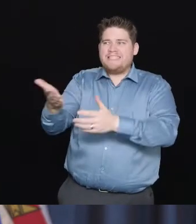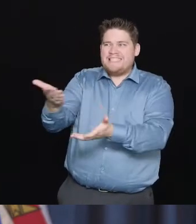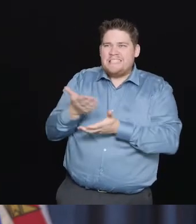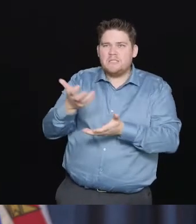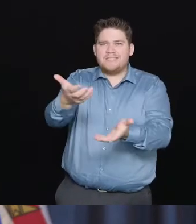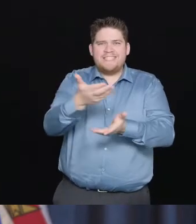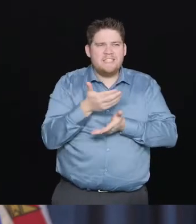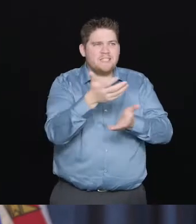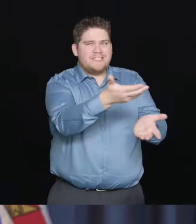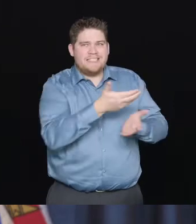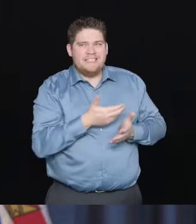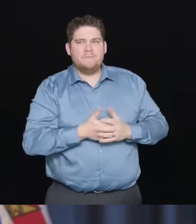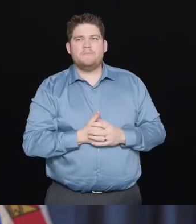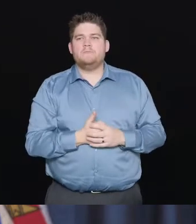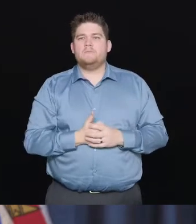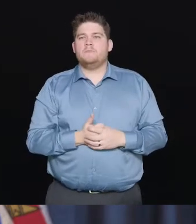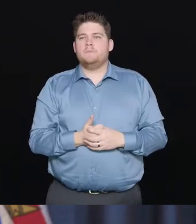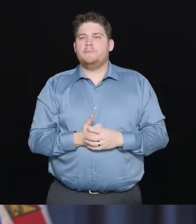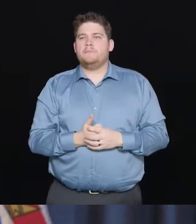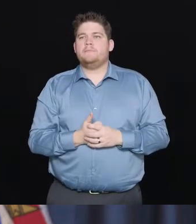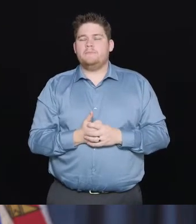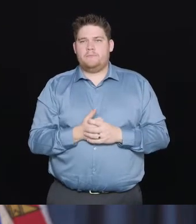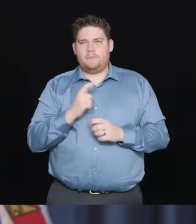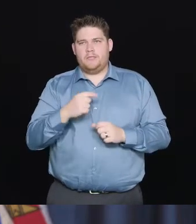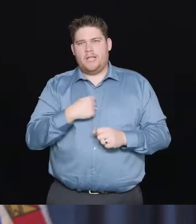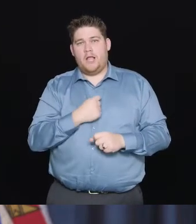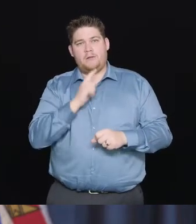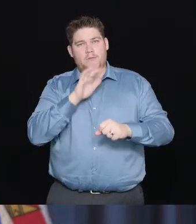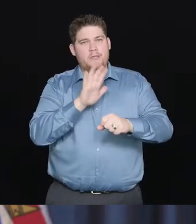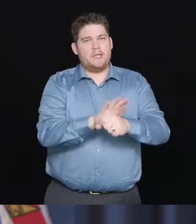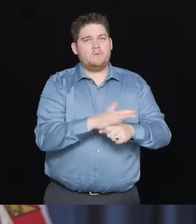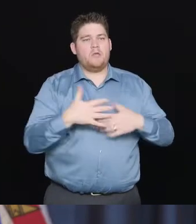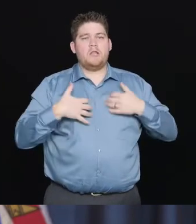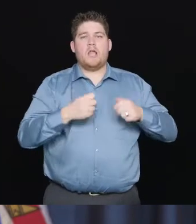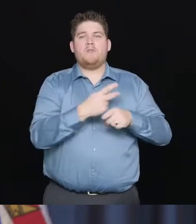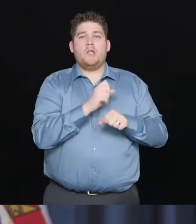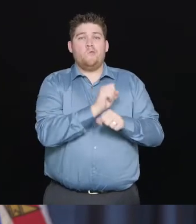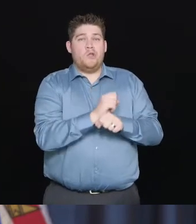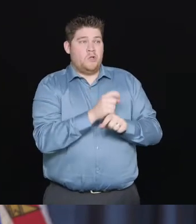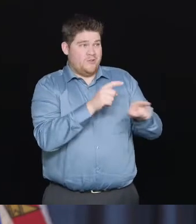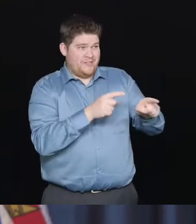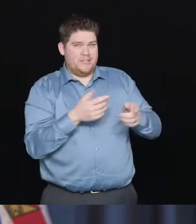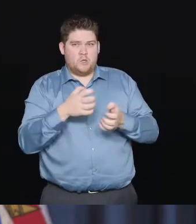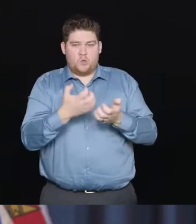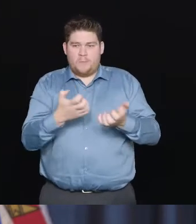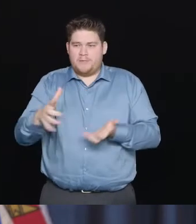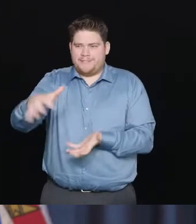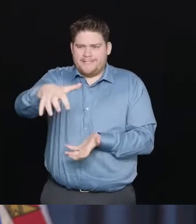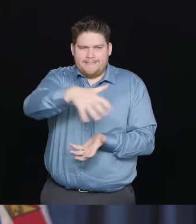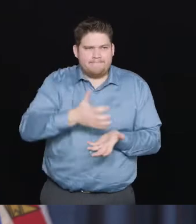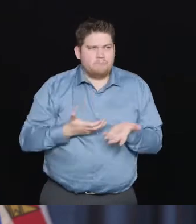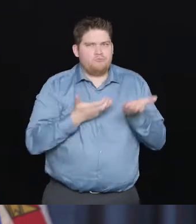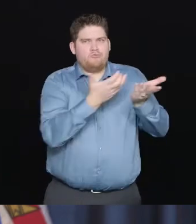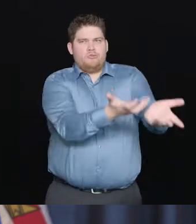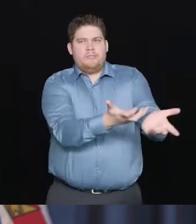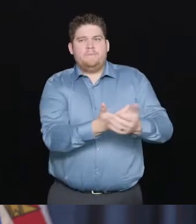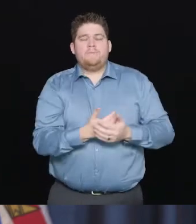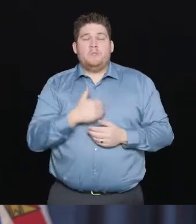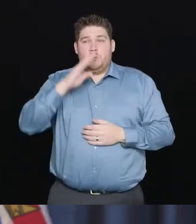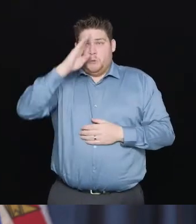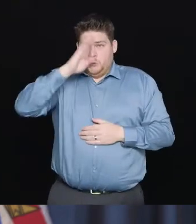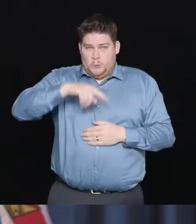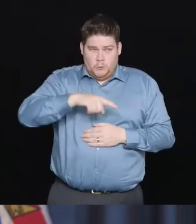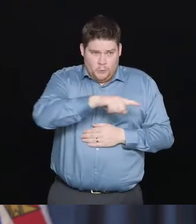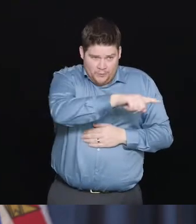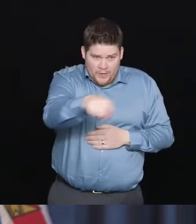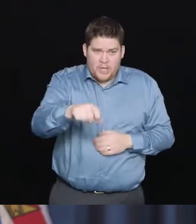workers who are out there preparing for COVID-19 patients, are working with COVID-19 patients in the community, are in